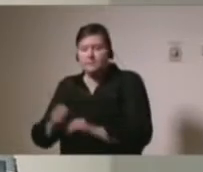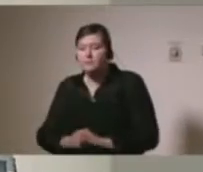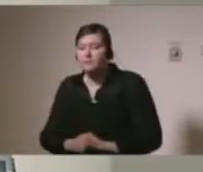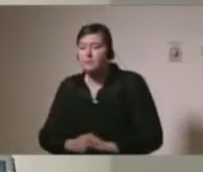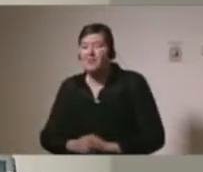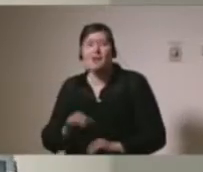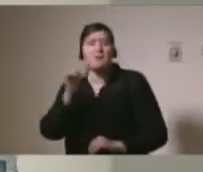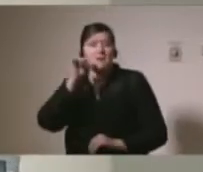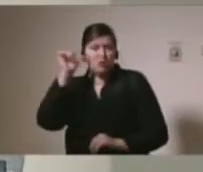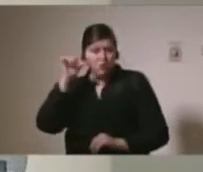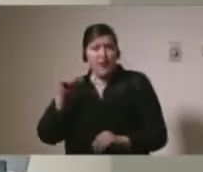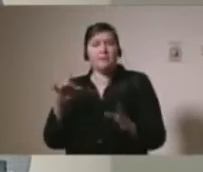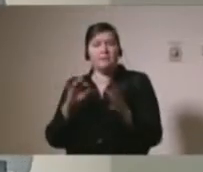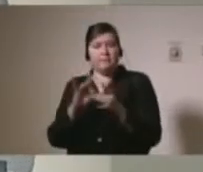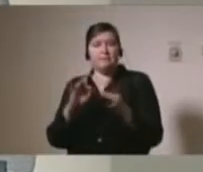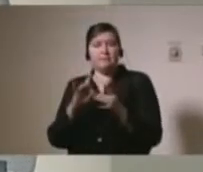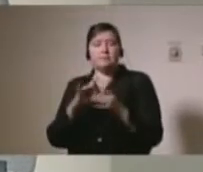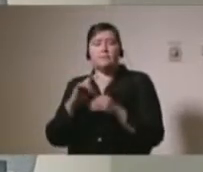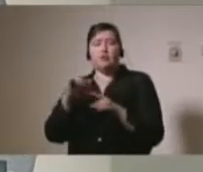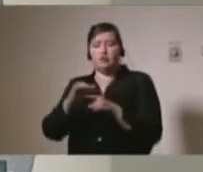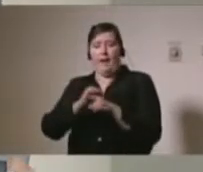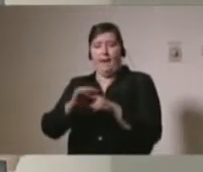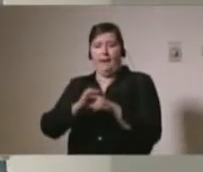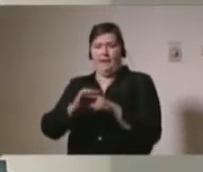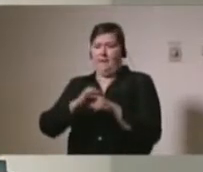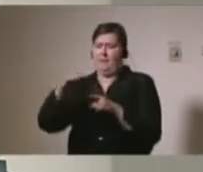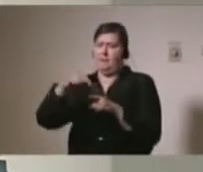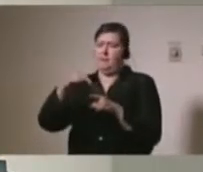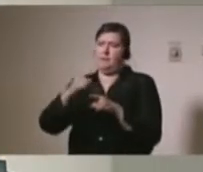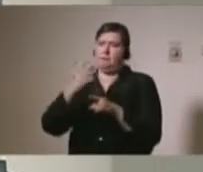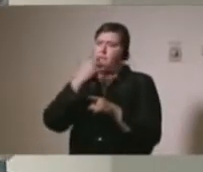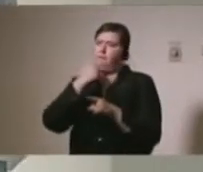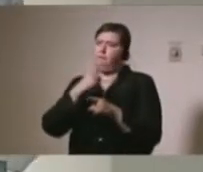training was a very important tool.